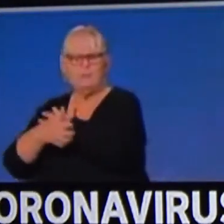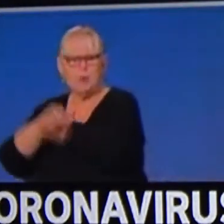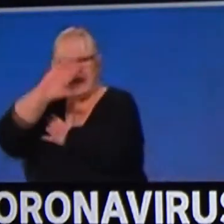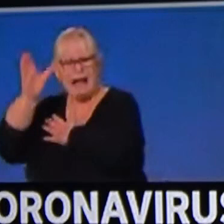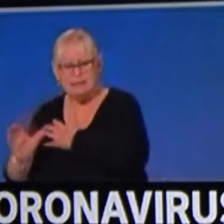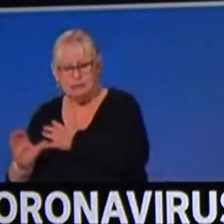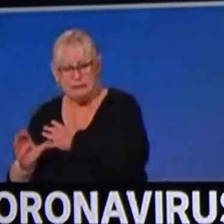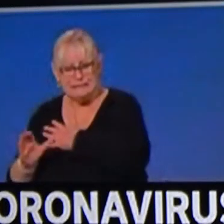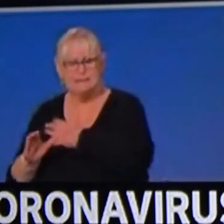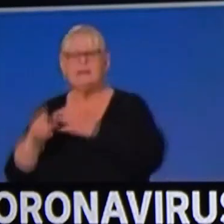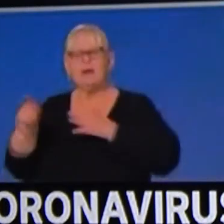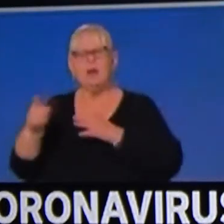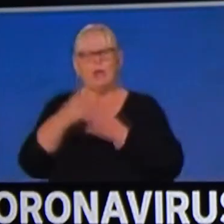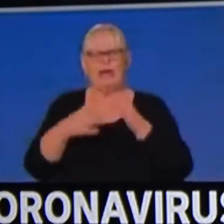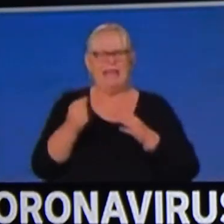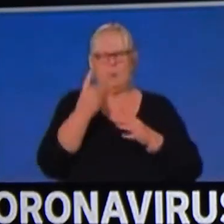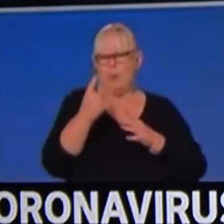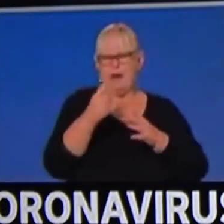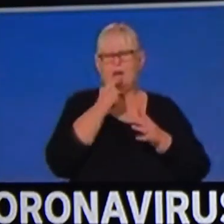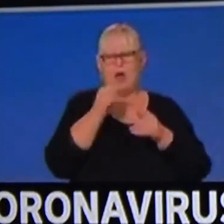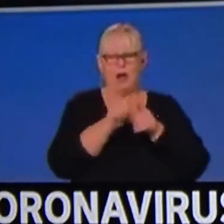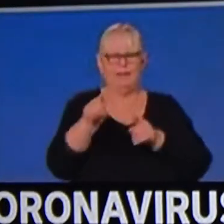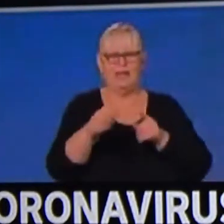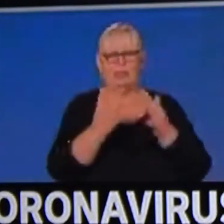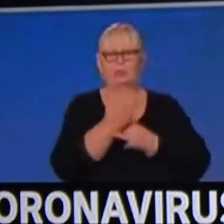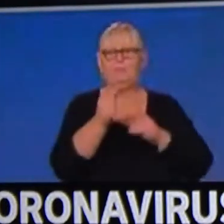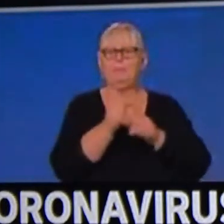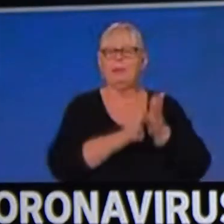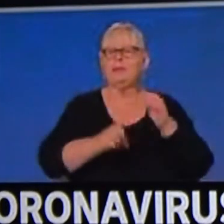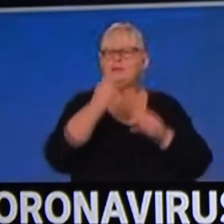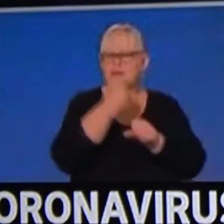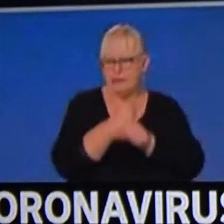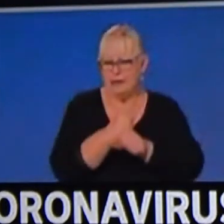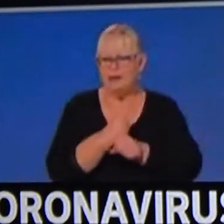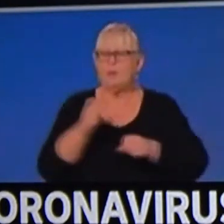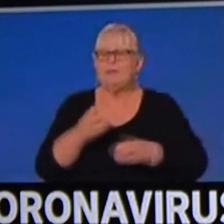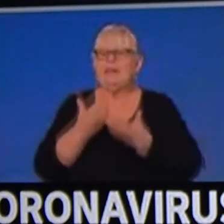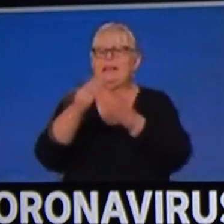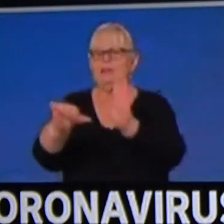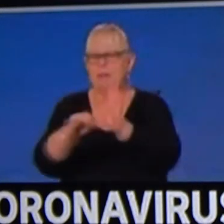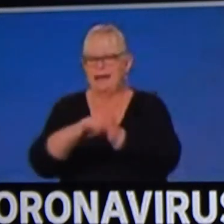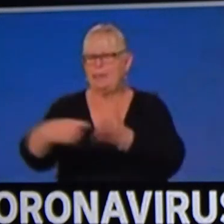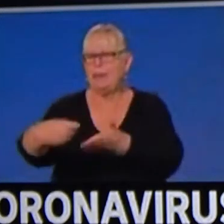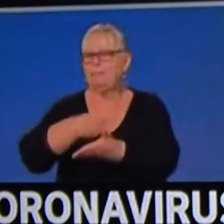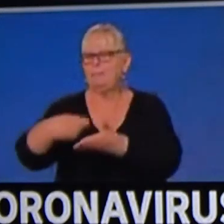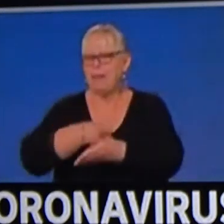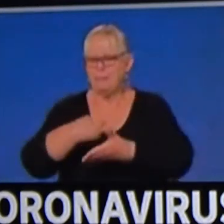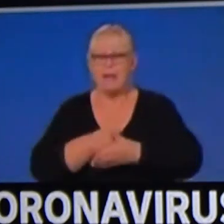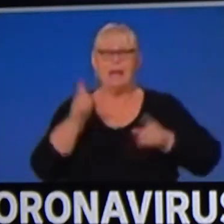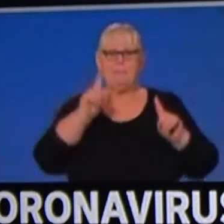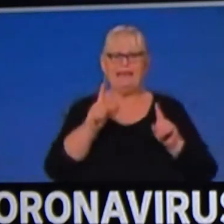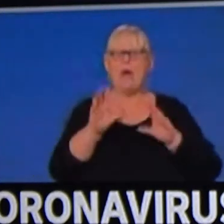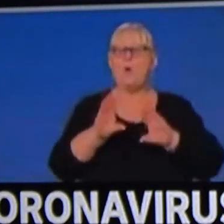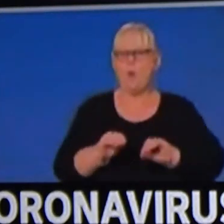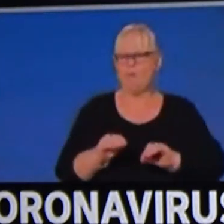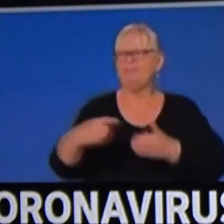only one such loan, and that is with Papua New Guinea. Most of our, in fact, pretty much all of the support that we provide in the Pacific is done through the form of